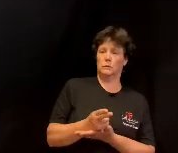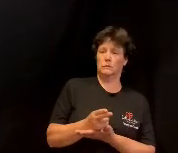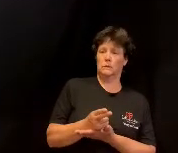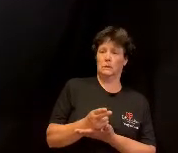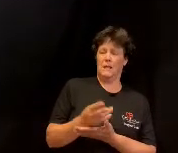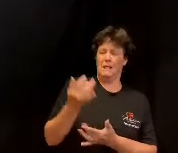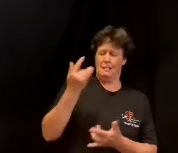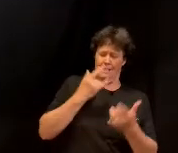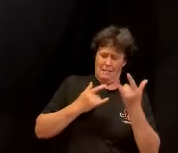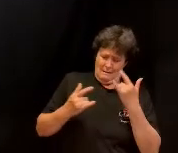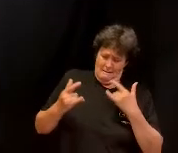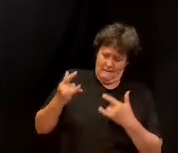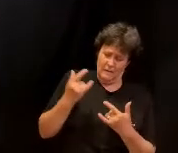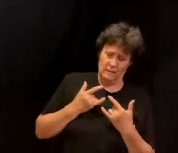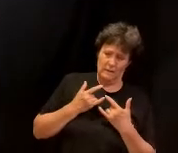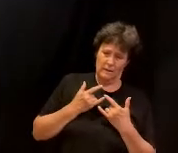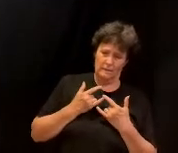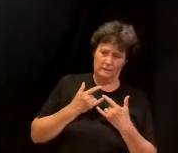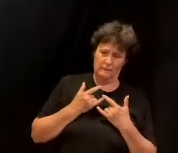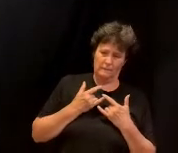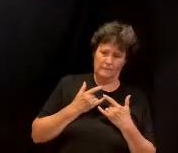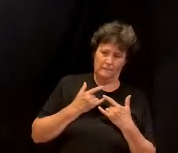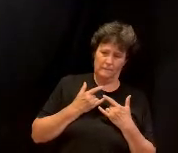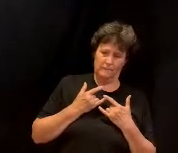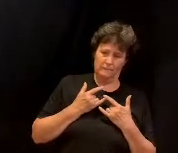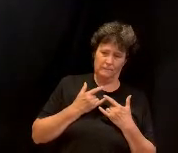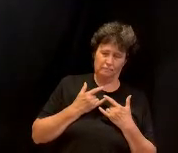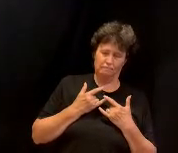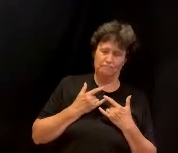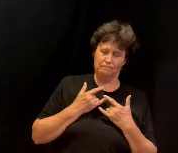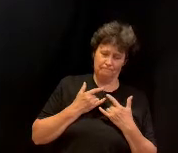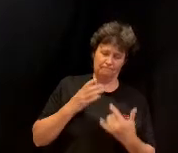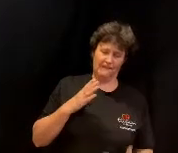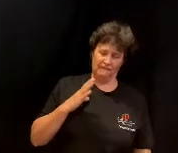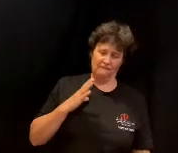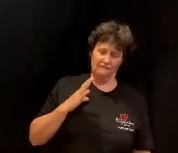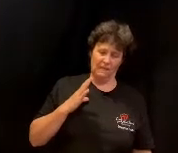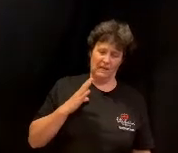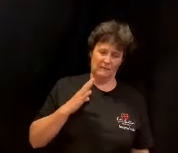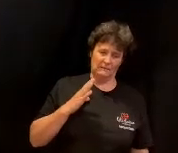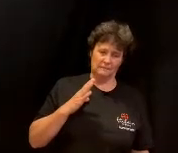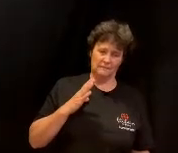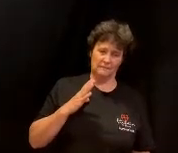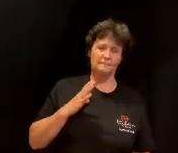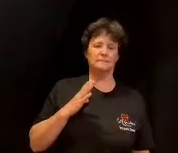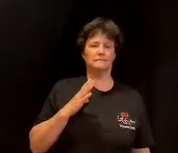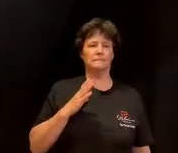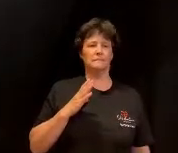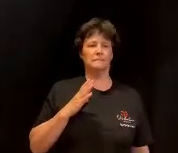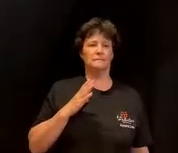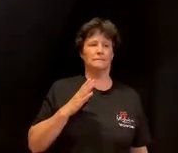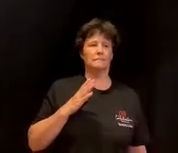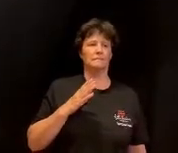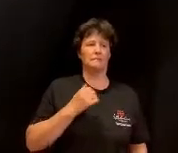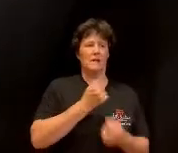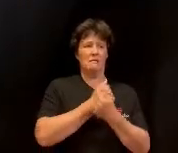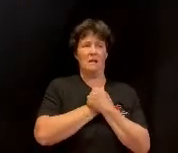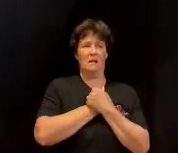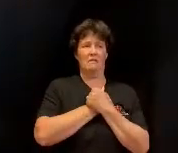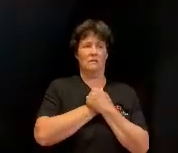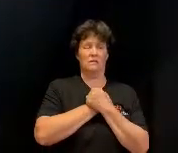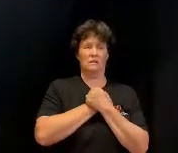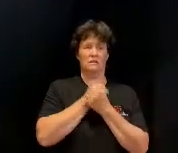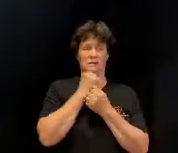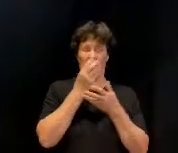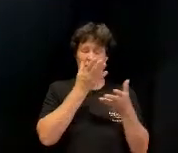me, it's all out of that. Right? It comes out of it. So love does not